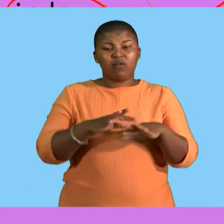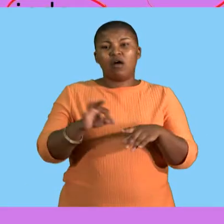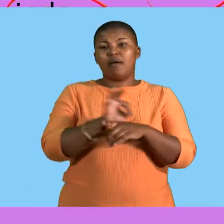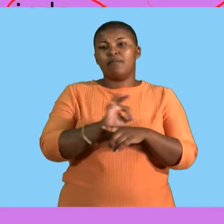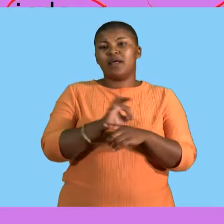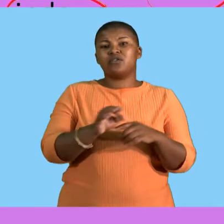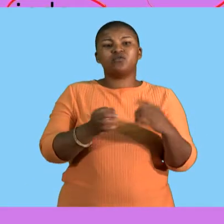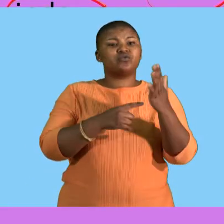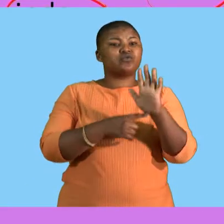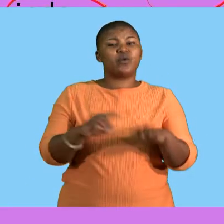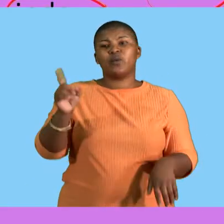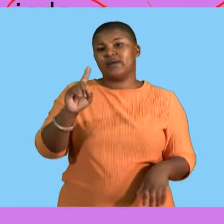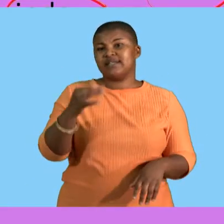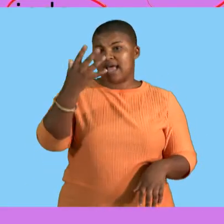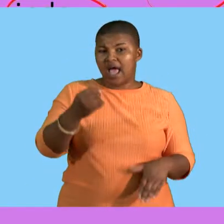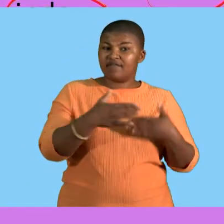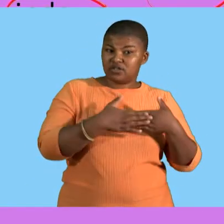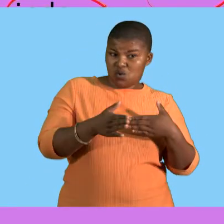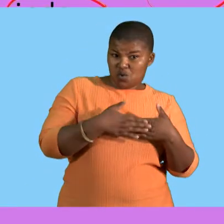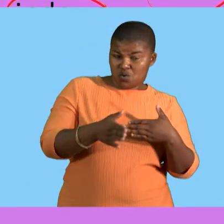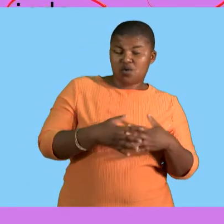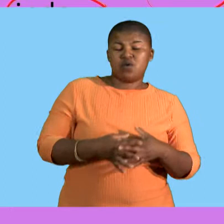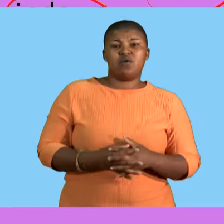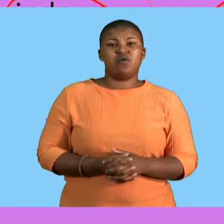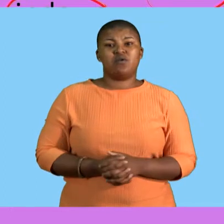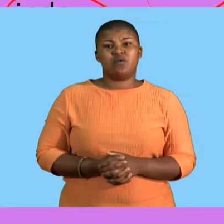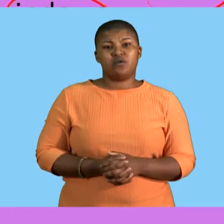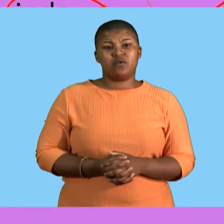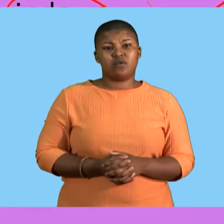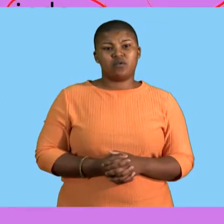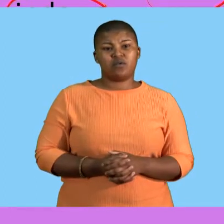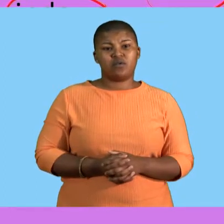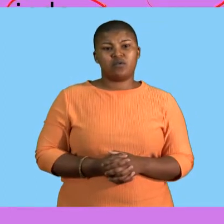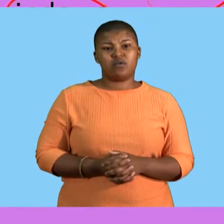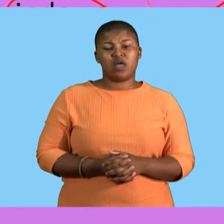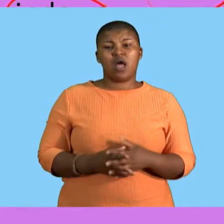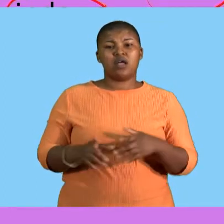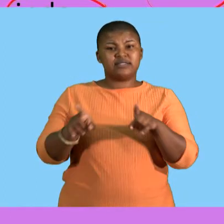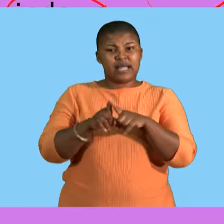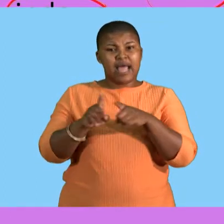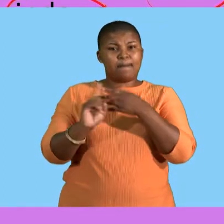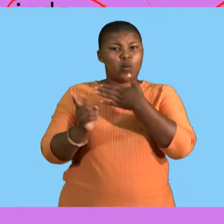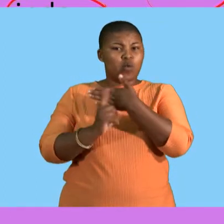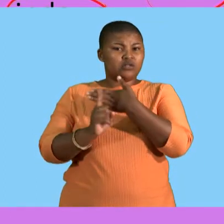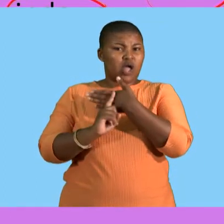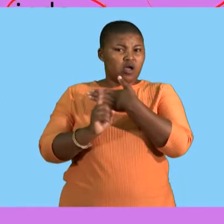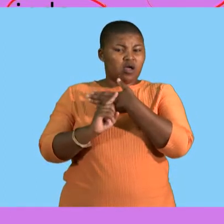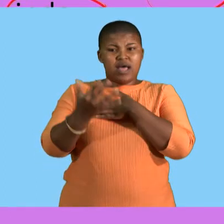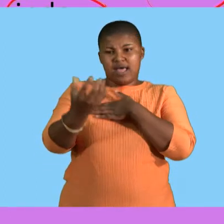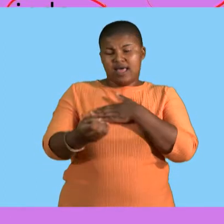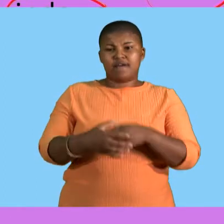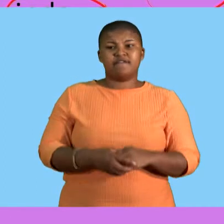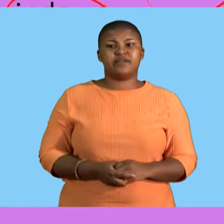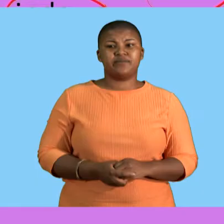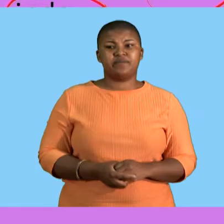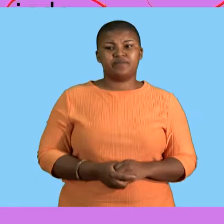there is a door and a window.